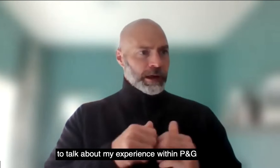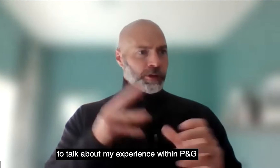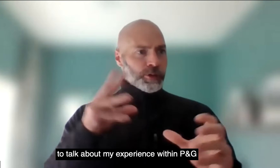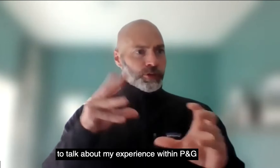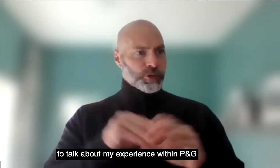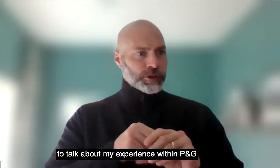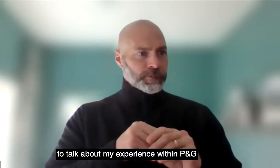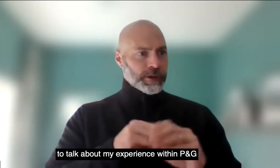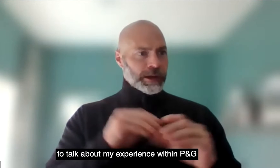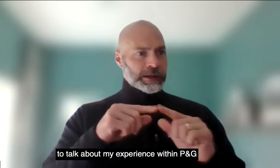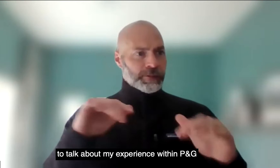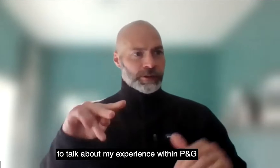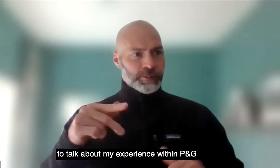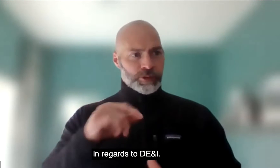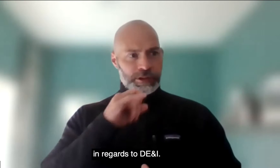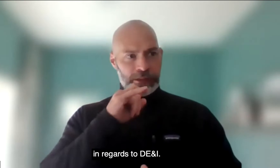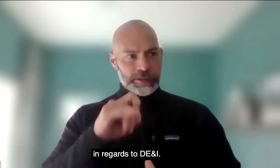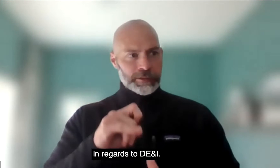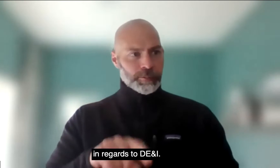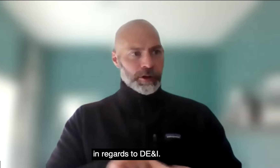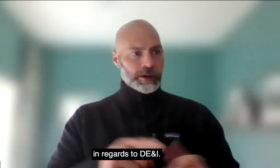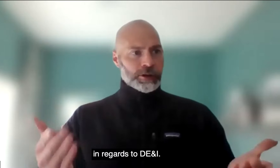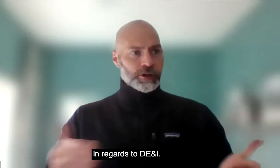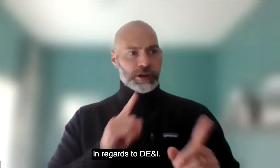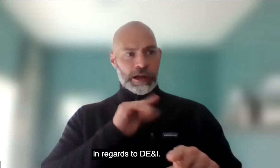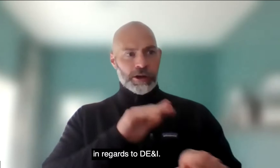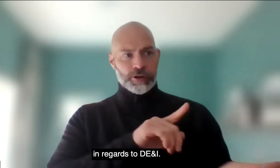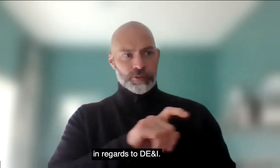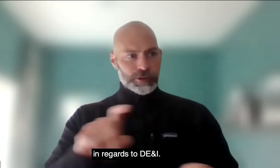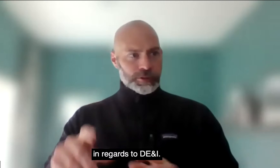experience within P&G in regards to